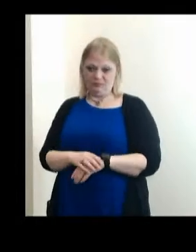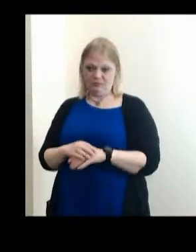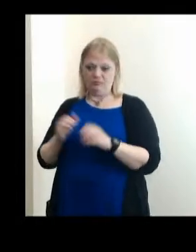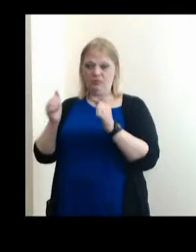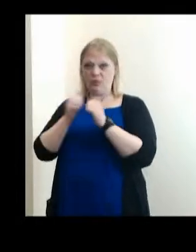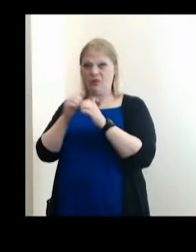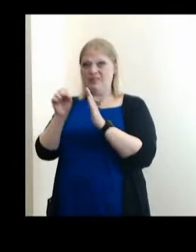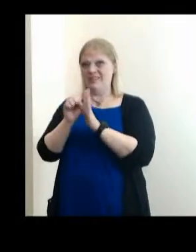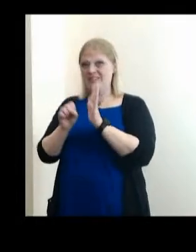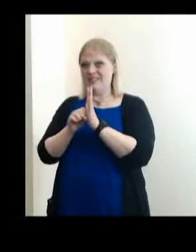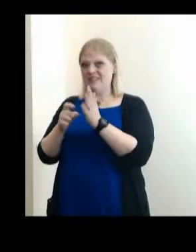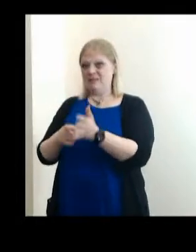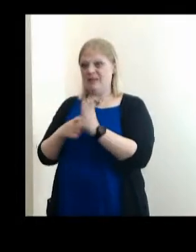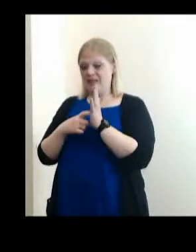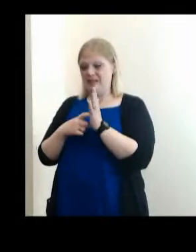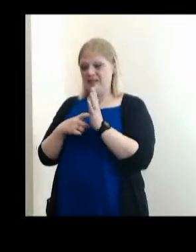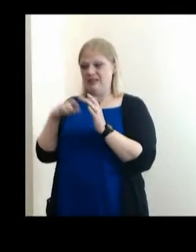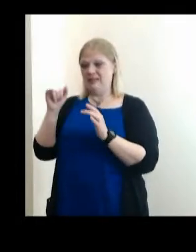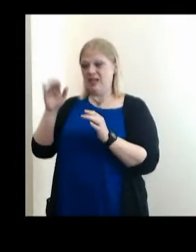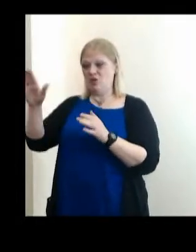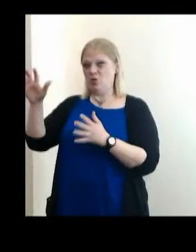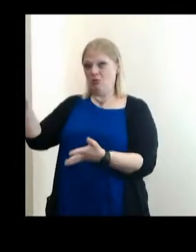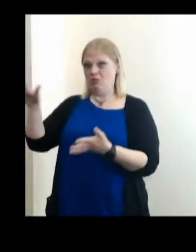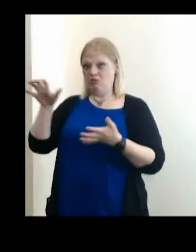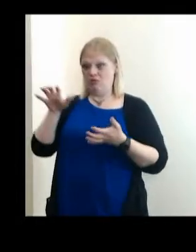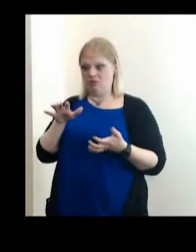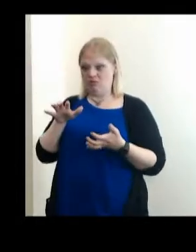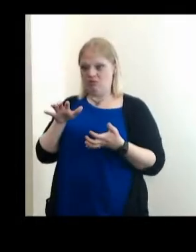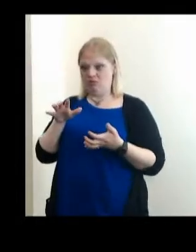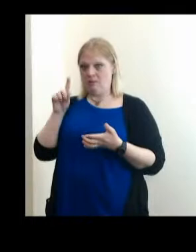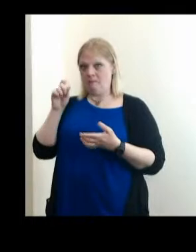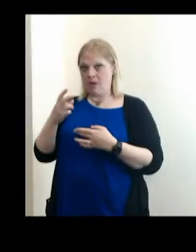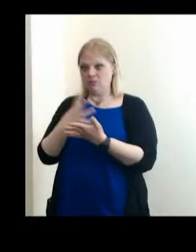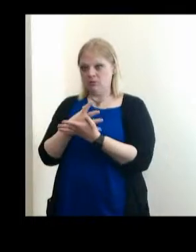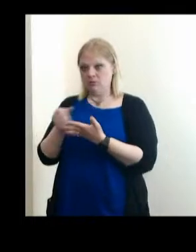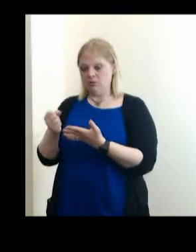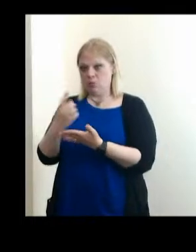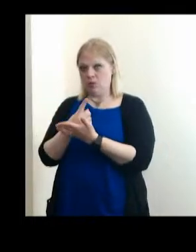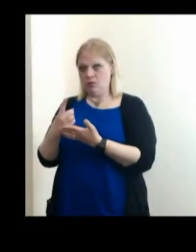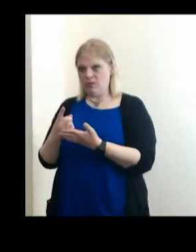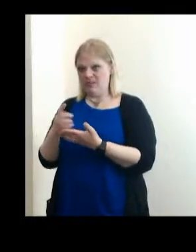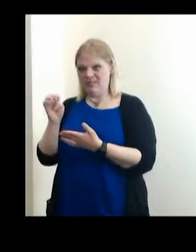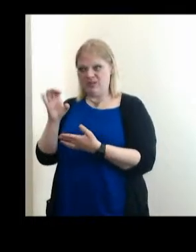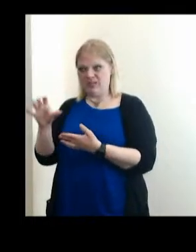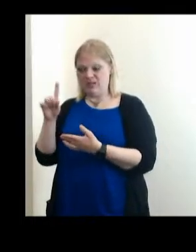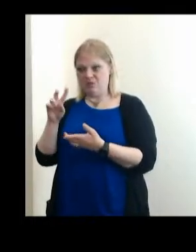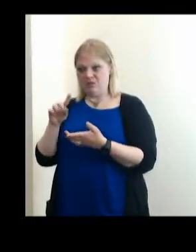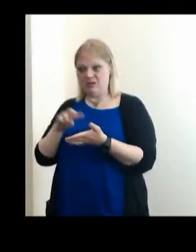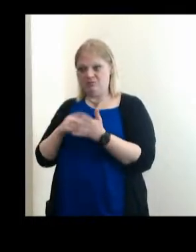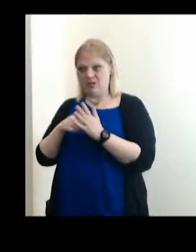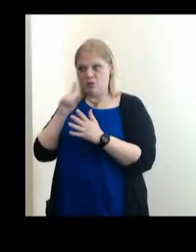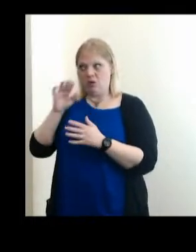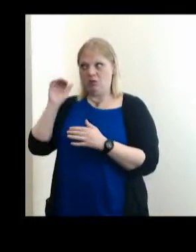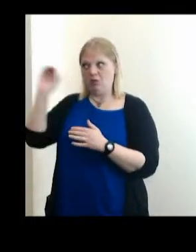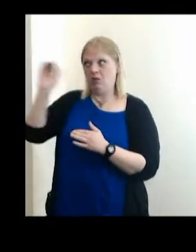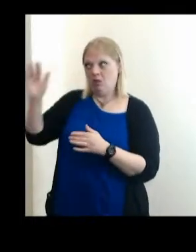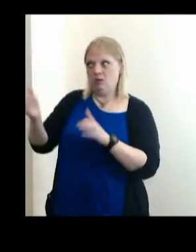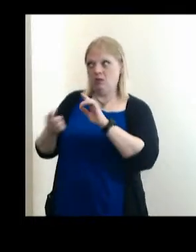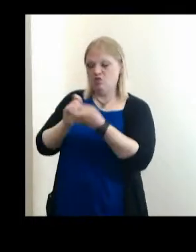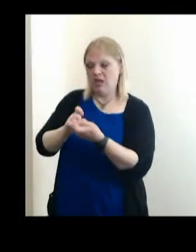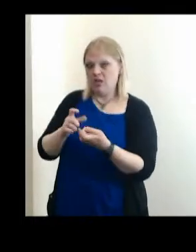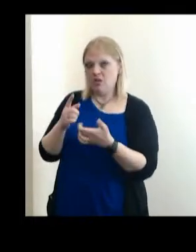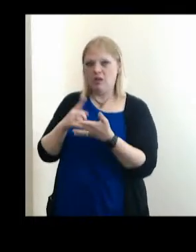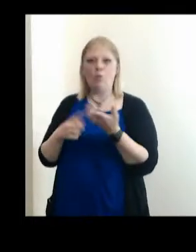mandate that your allotment has to be used within a week, will Erie County be pushing to have that changed? And what happens